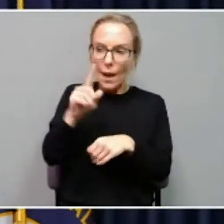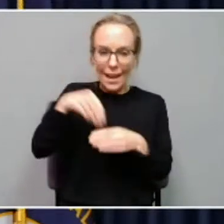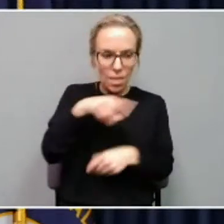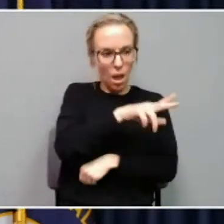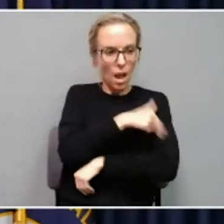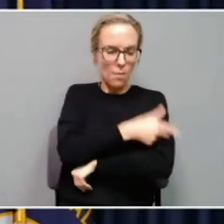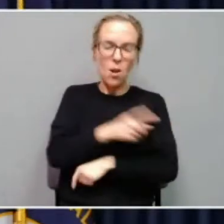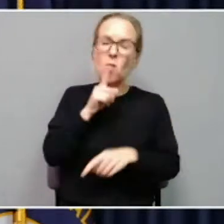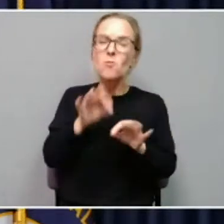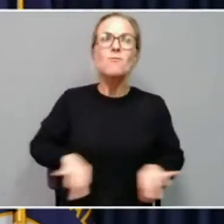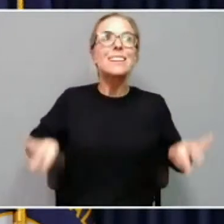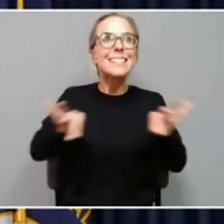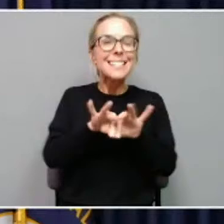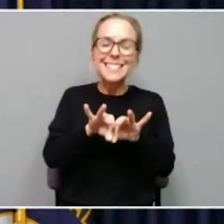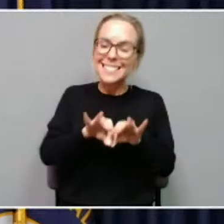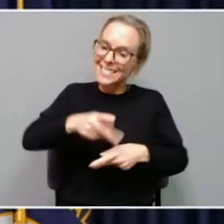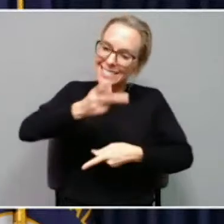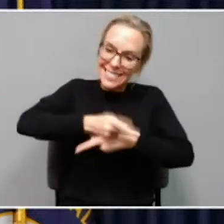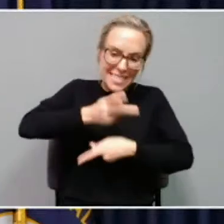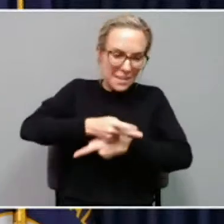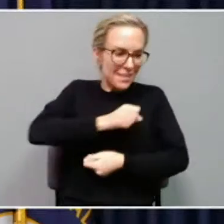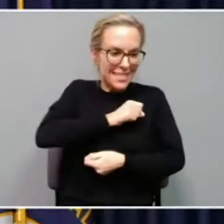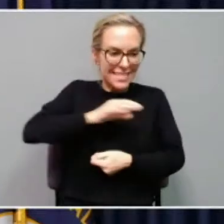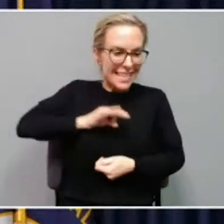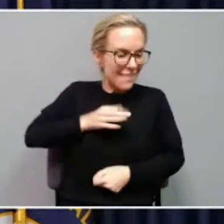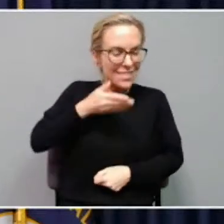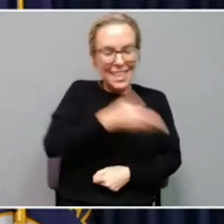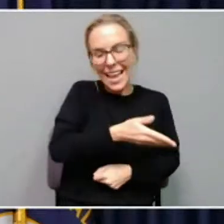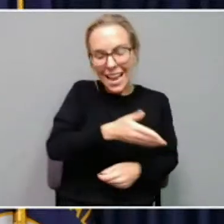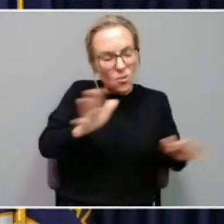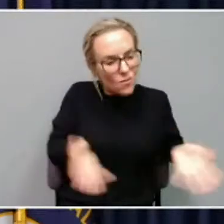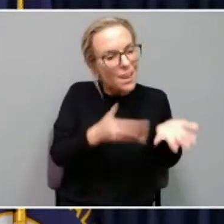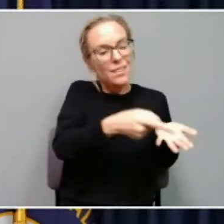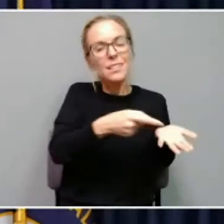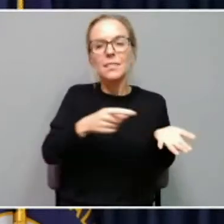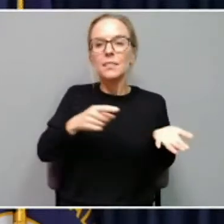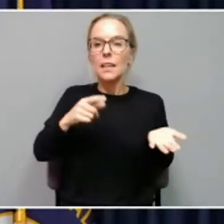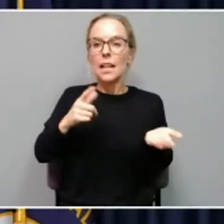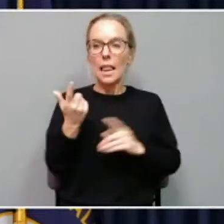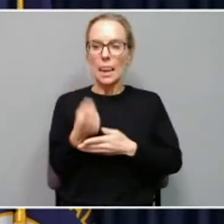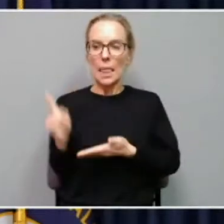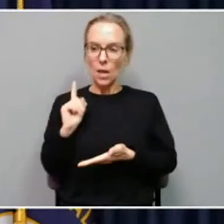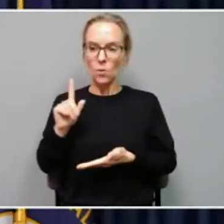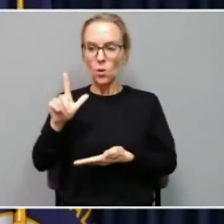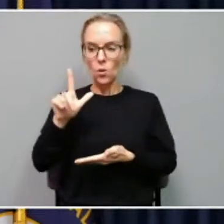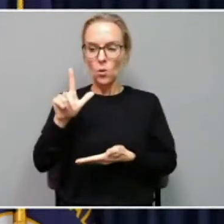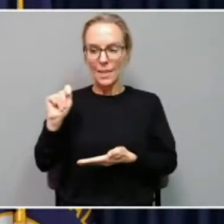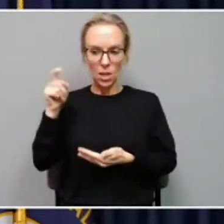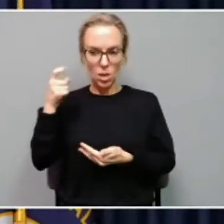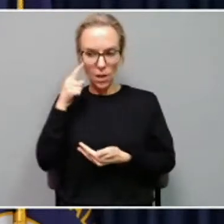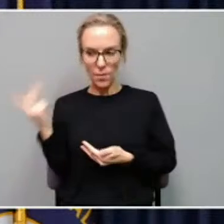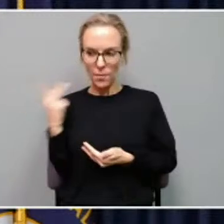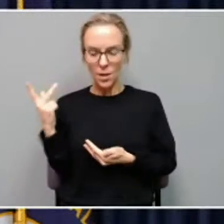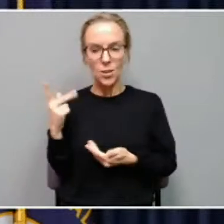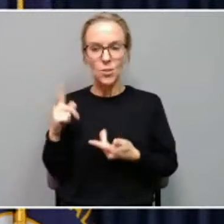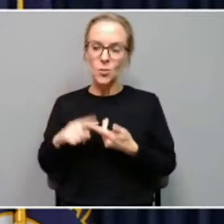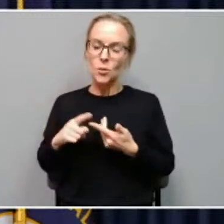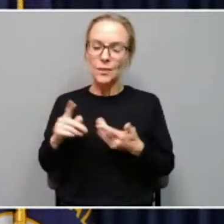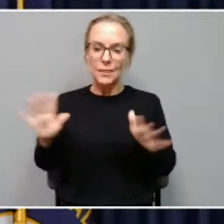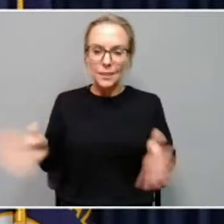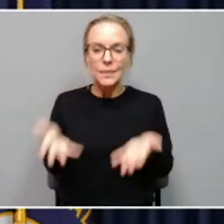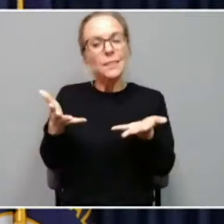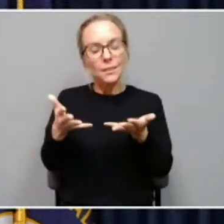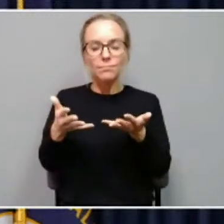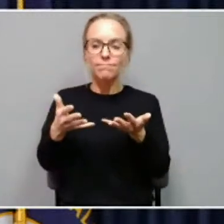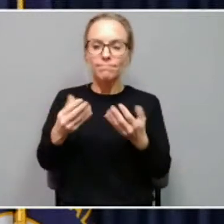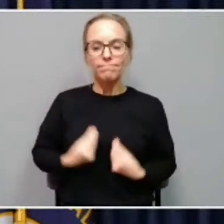keep all that staff right there. Last week, the Lieutenant Governor and I tried to do our part to build morale, stopping at hospitals,